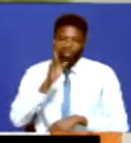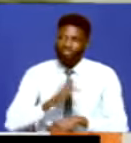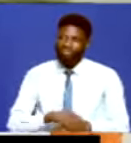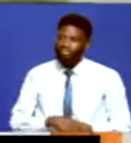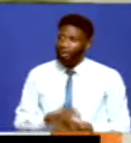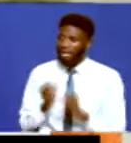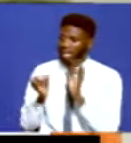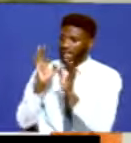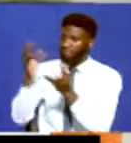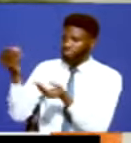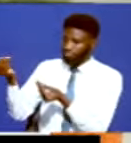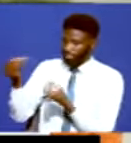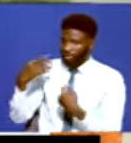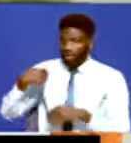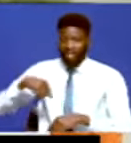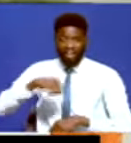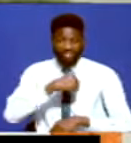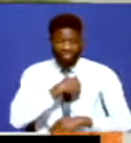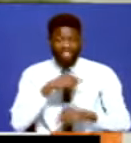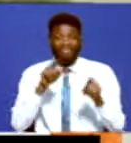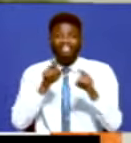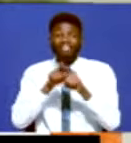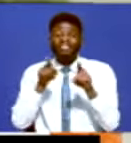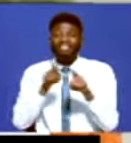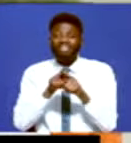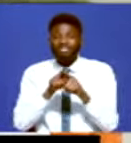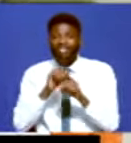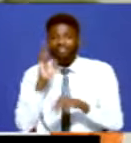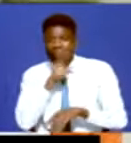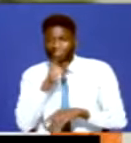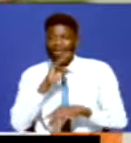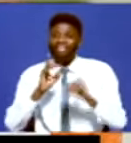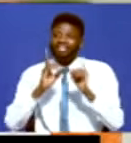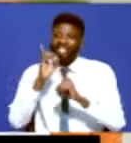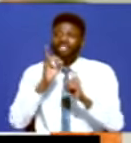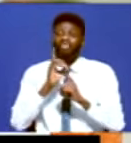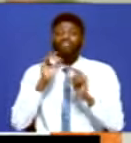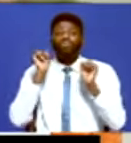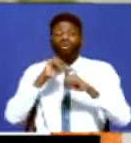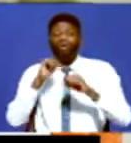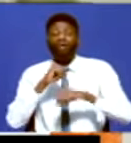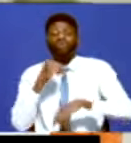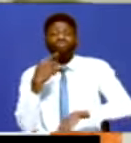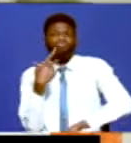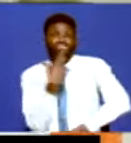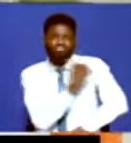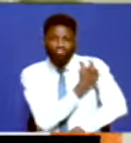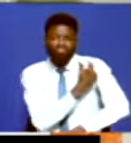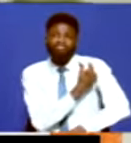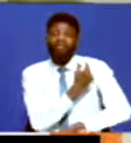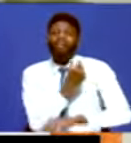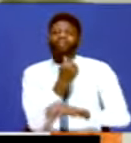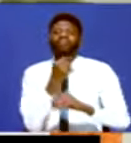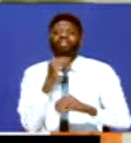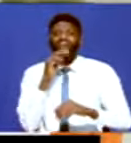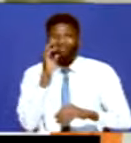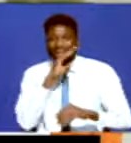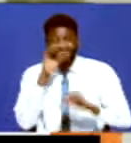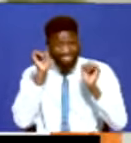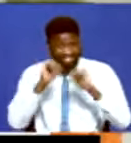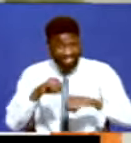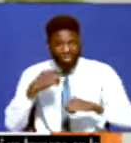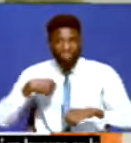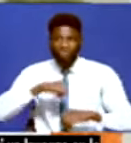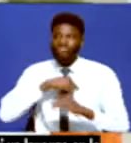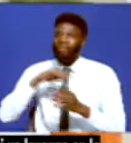vaccines have a little under 8 weeks to expiry, we shall not be able to receive them just because of the logistical arrangements that need to